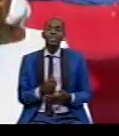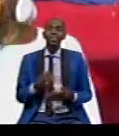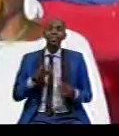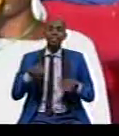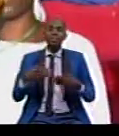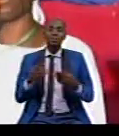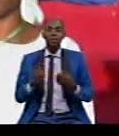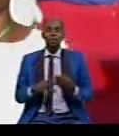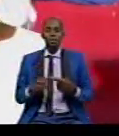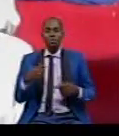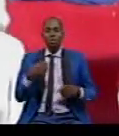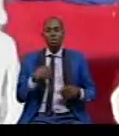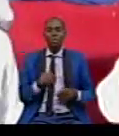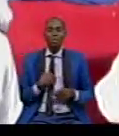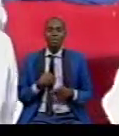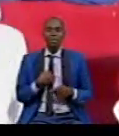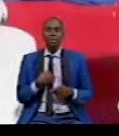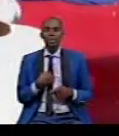letter.